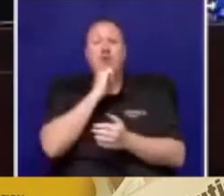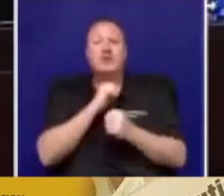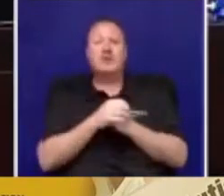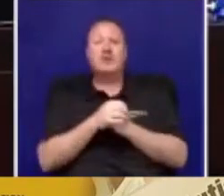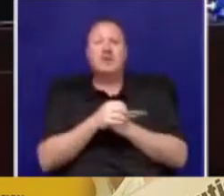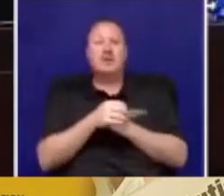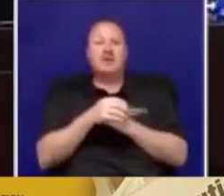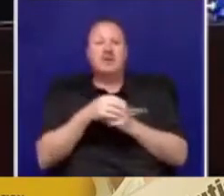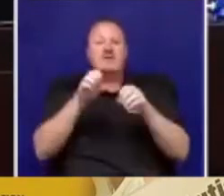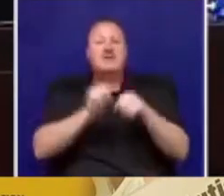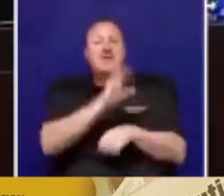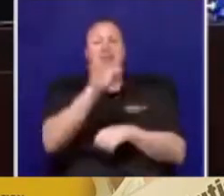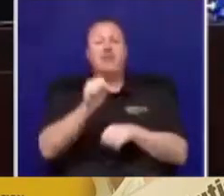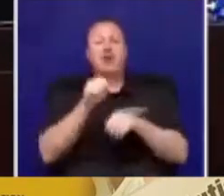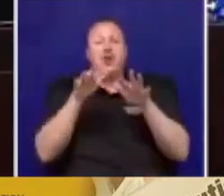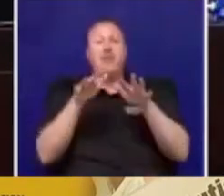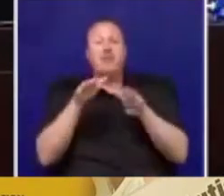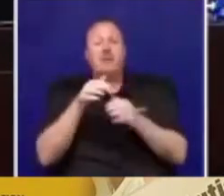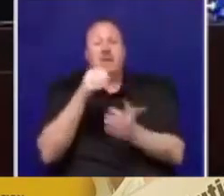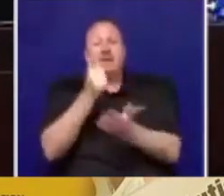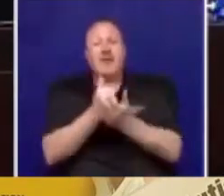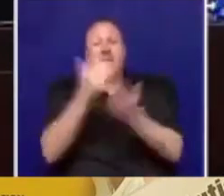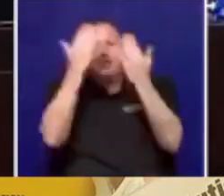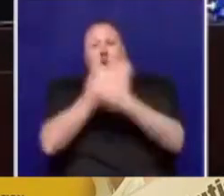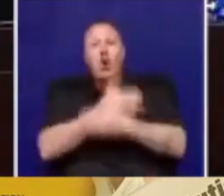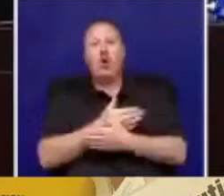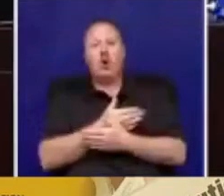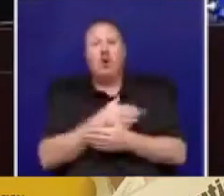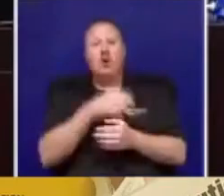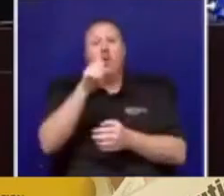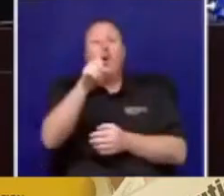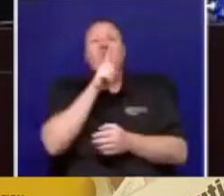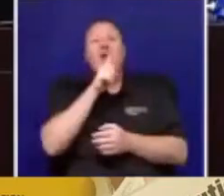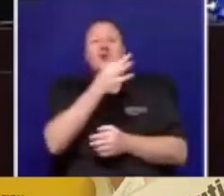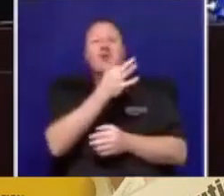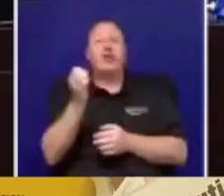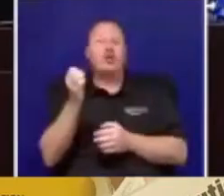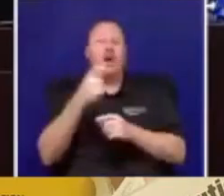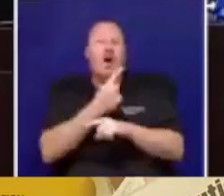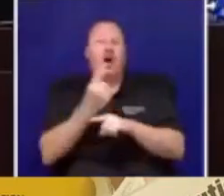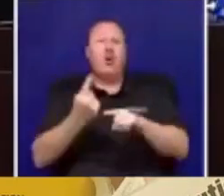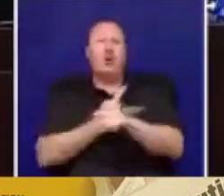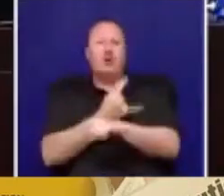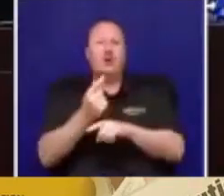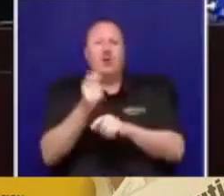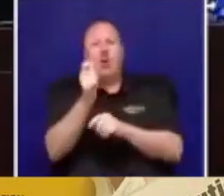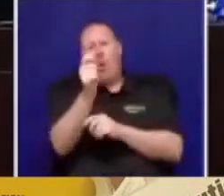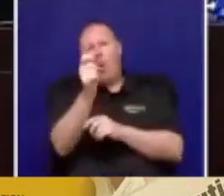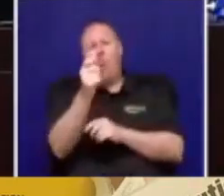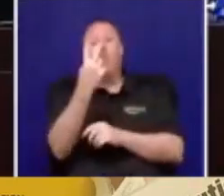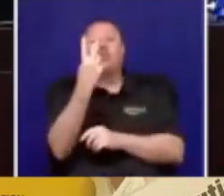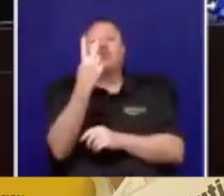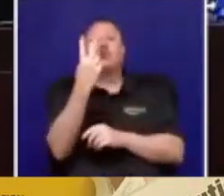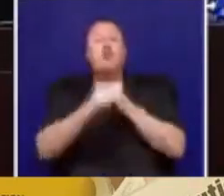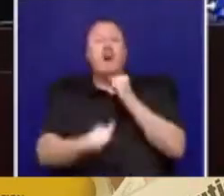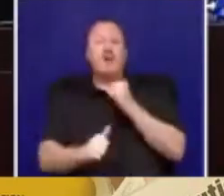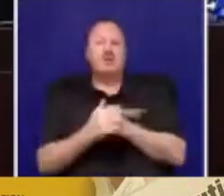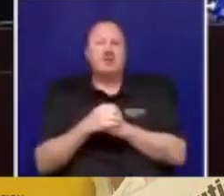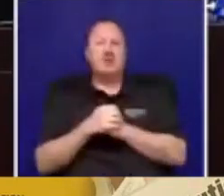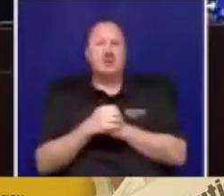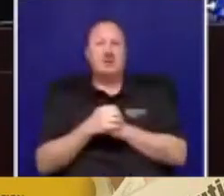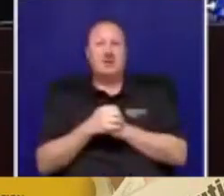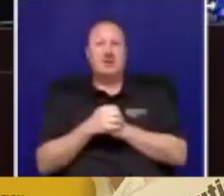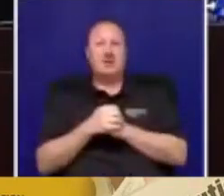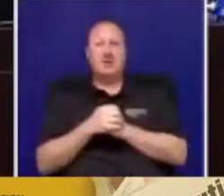sat in the dark for 1,300 hours, which is almost 2 months collectively. And this is